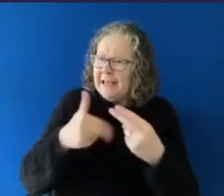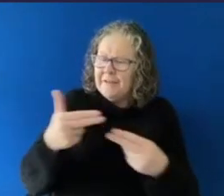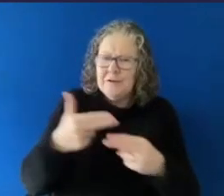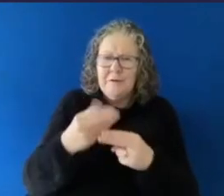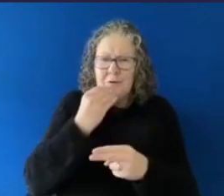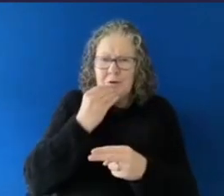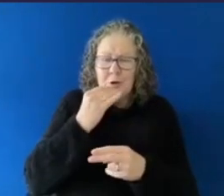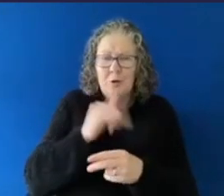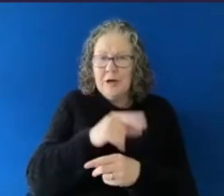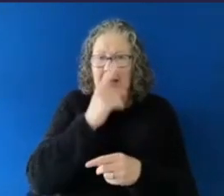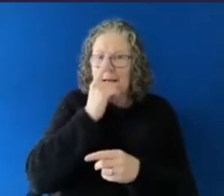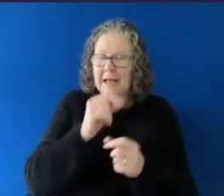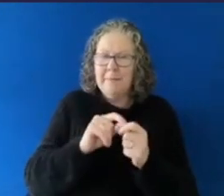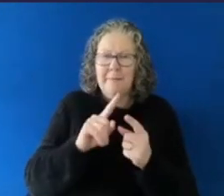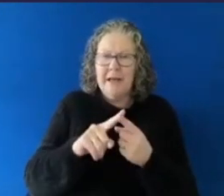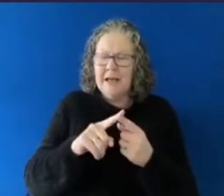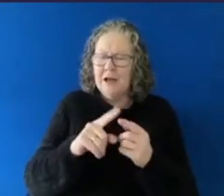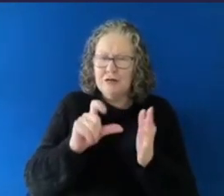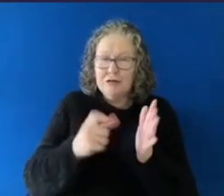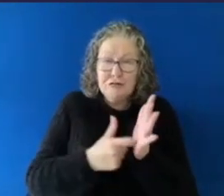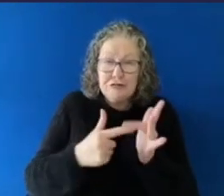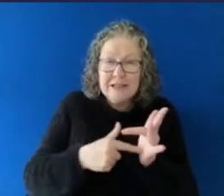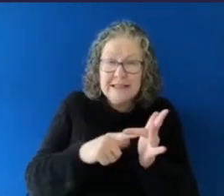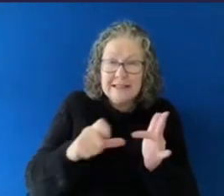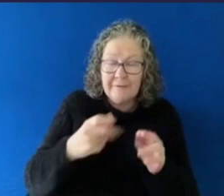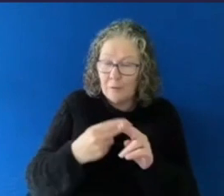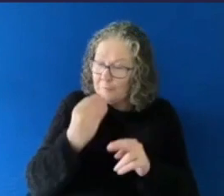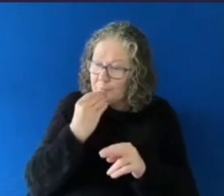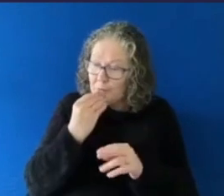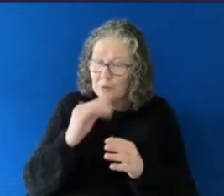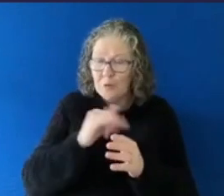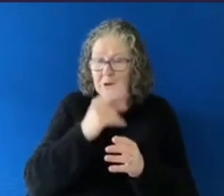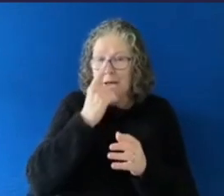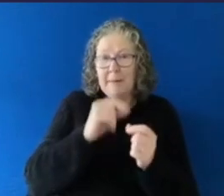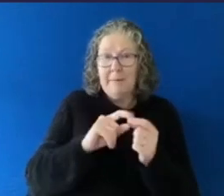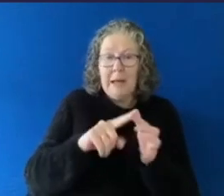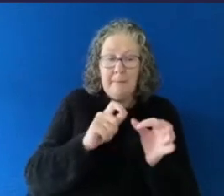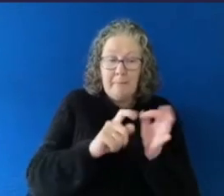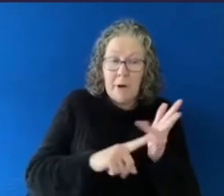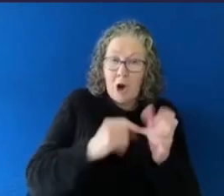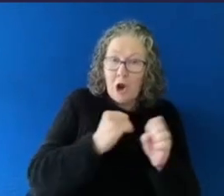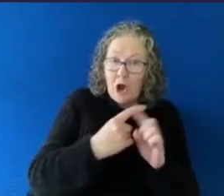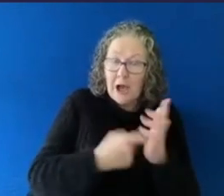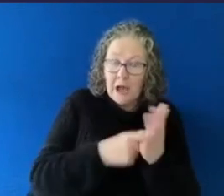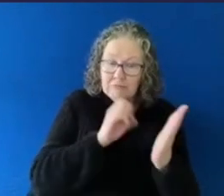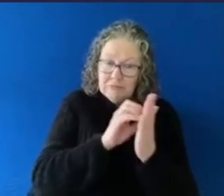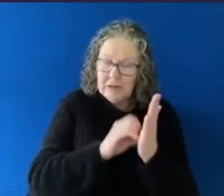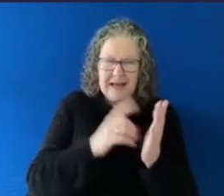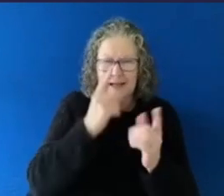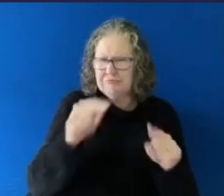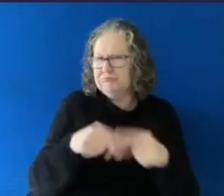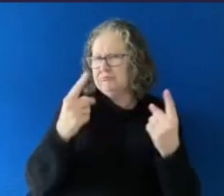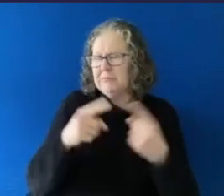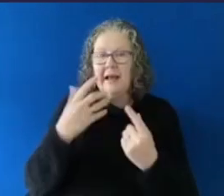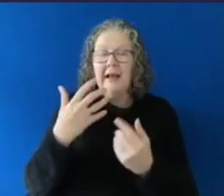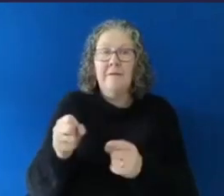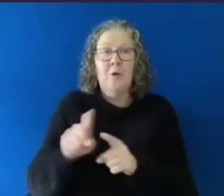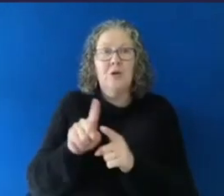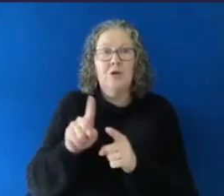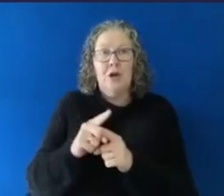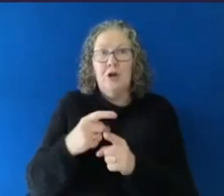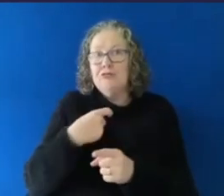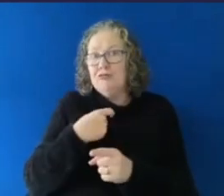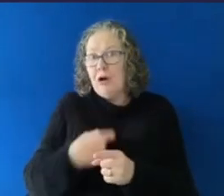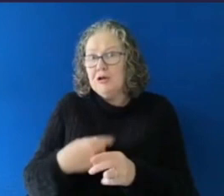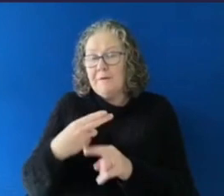food blogger. Those are just the food roles, and you can imagine those in hundreds of different ways. There's cleaning and maintenance roles,